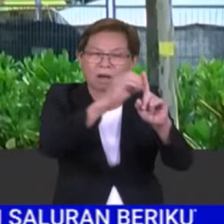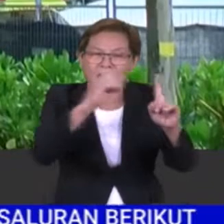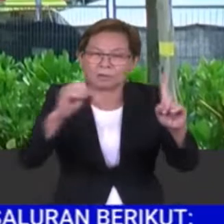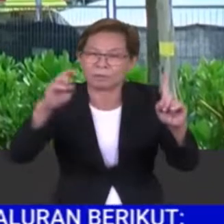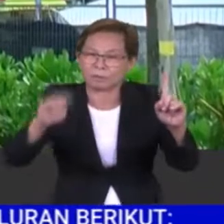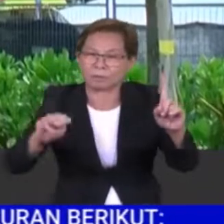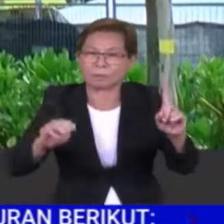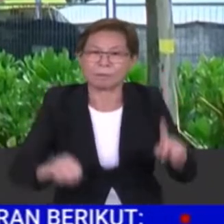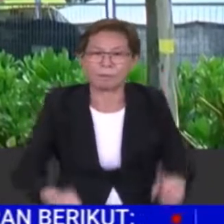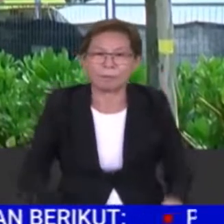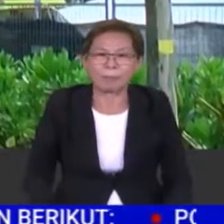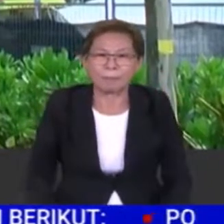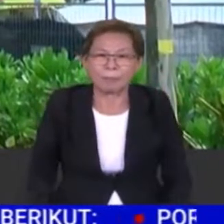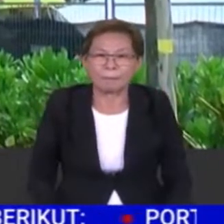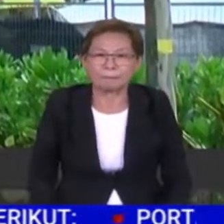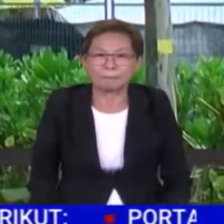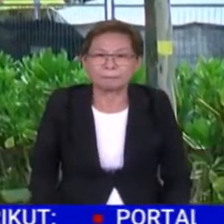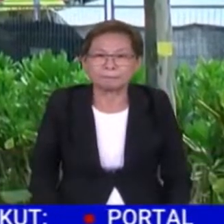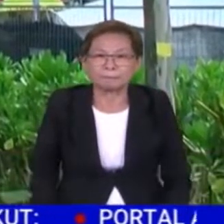want.